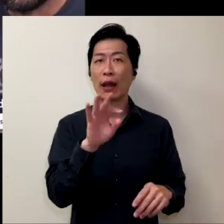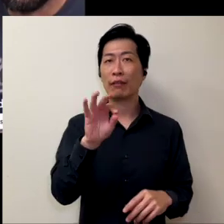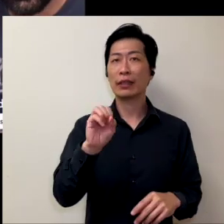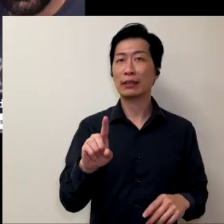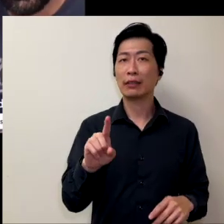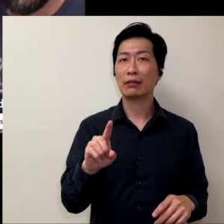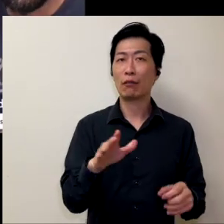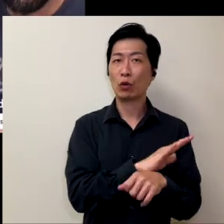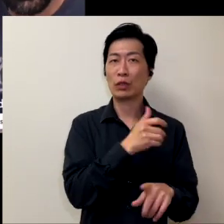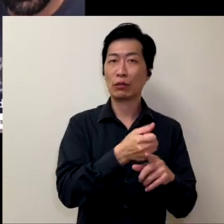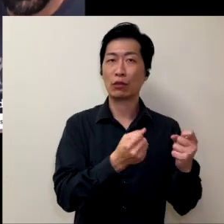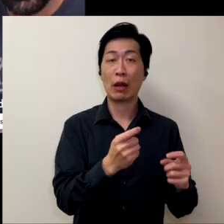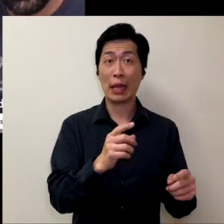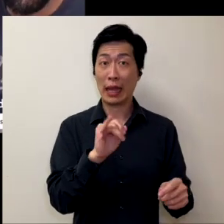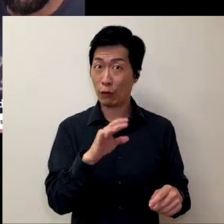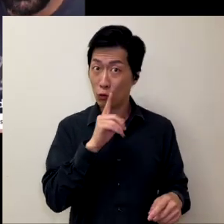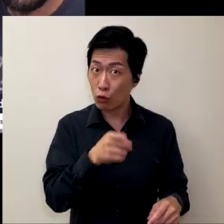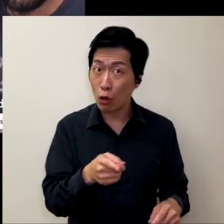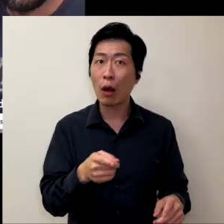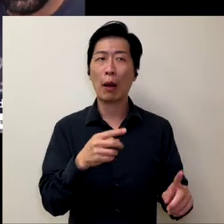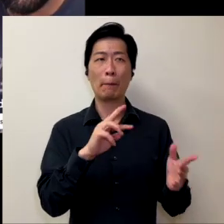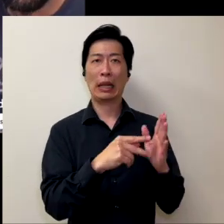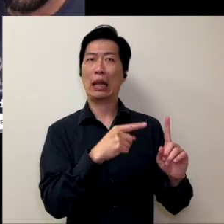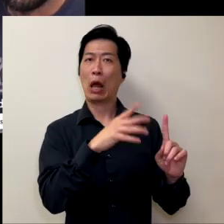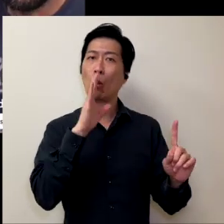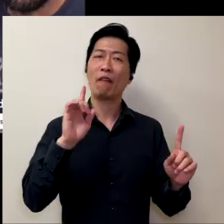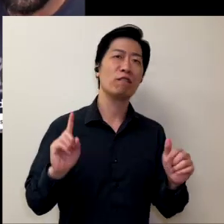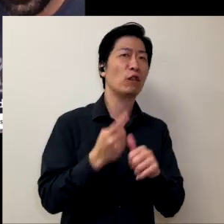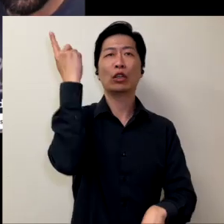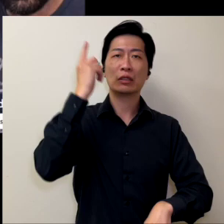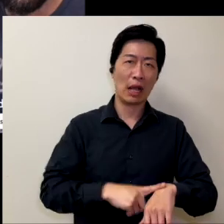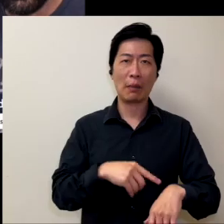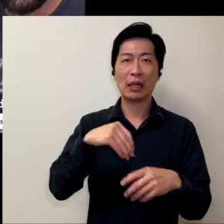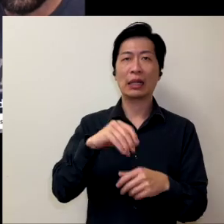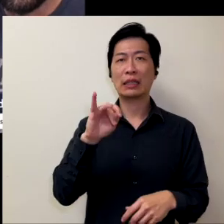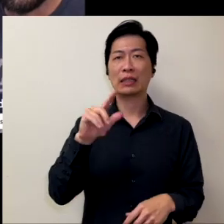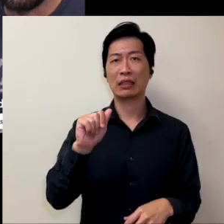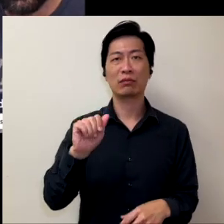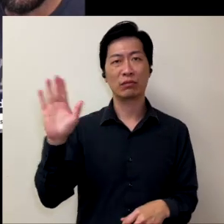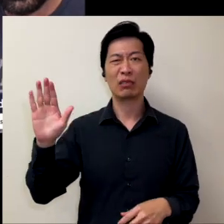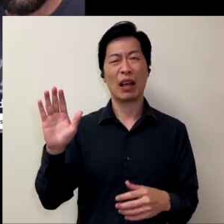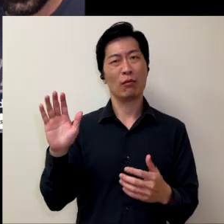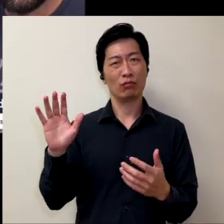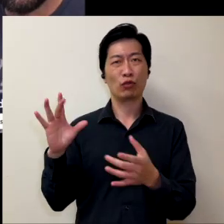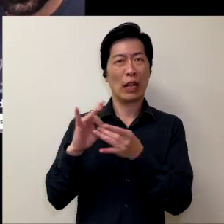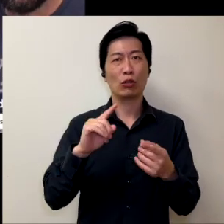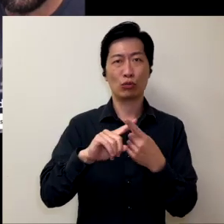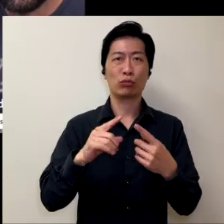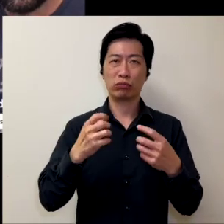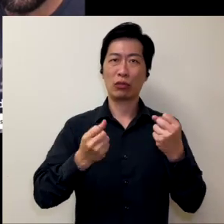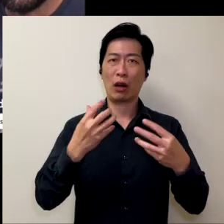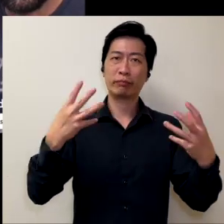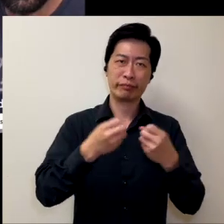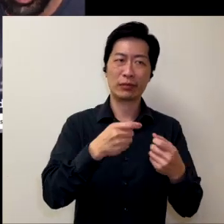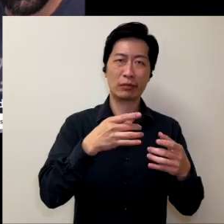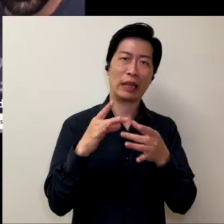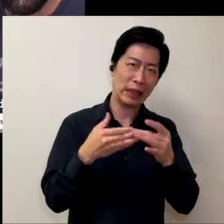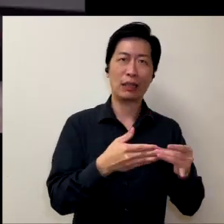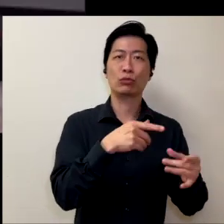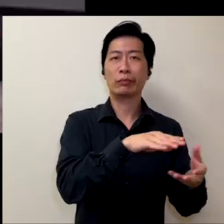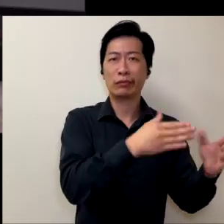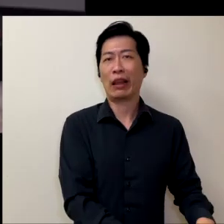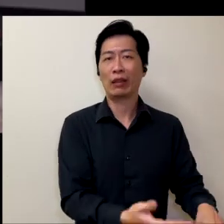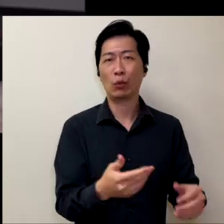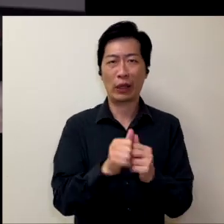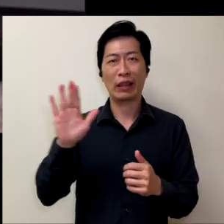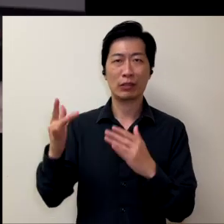full self-driving, which, if true, would make his death the first known fatality involving Tesla's most advanced driver assistant technology. Now,